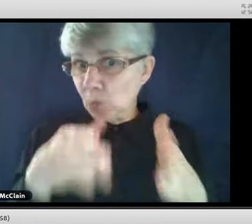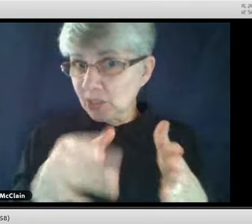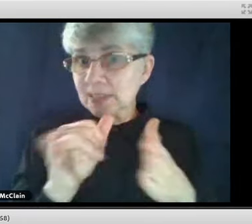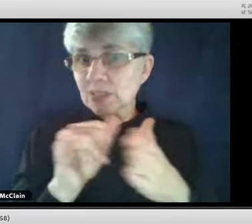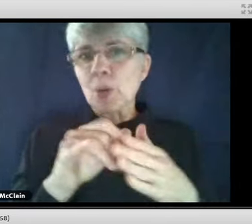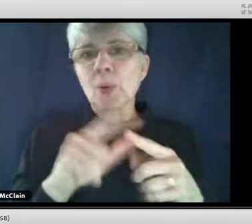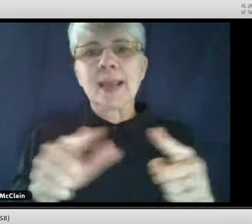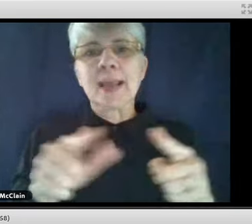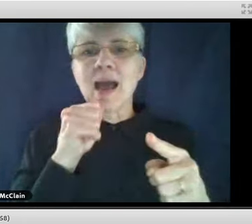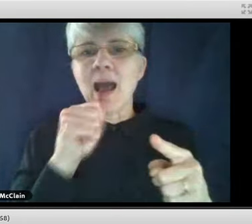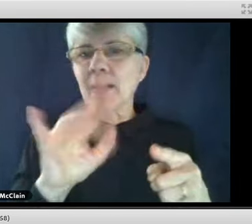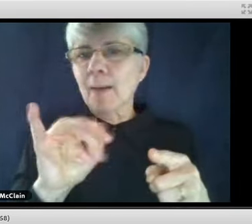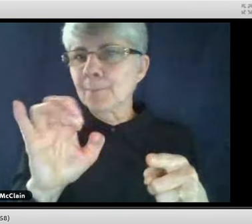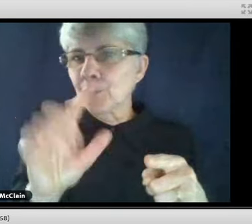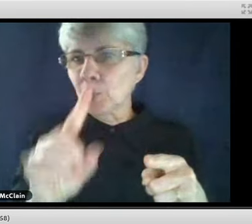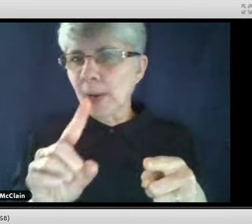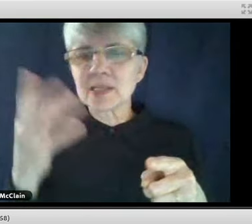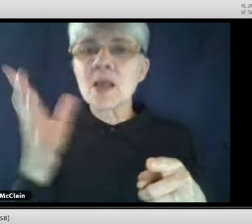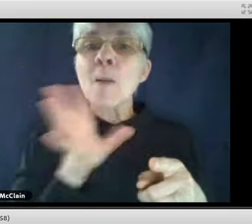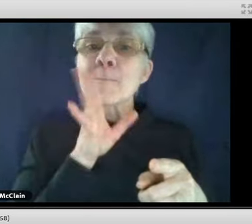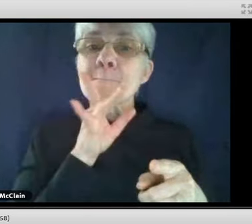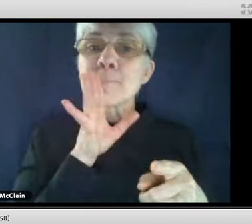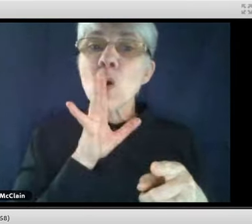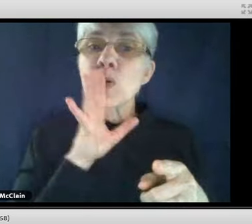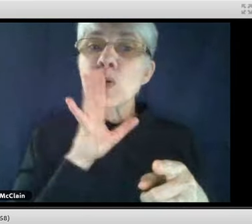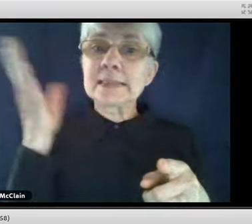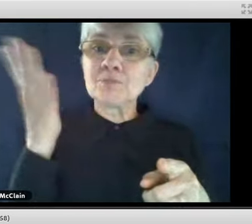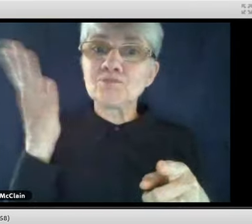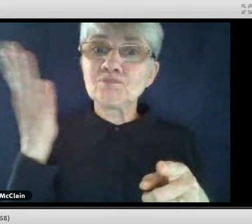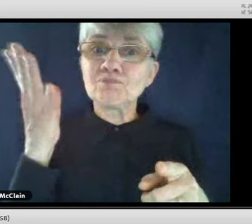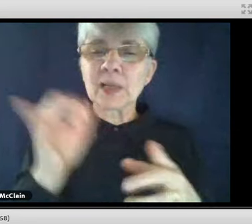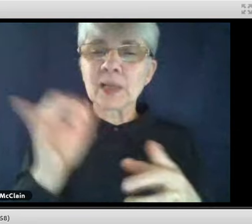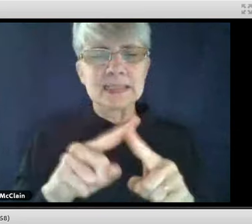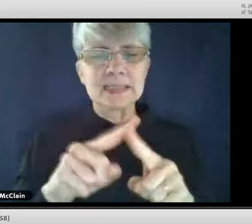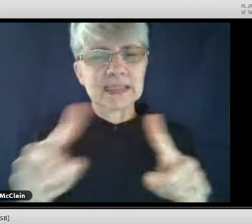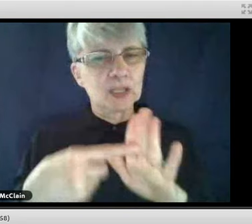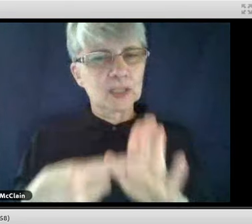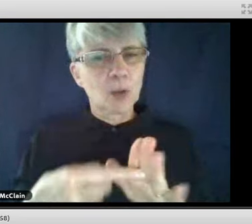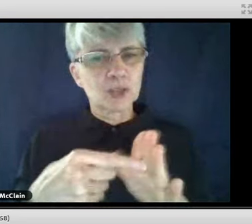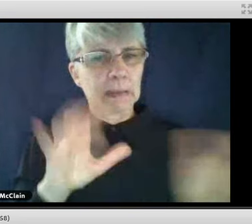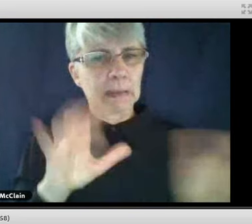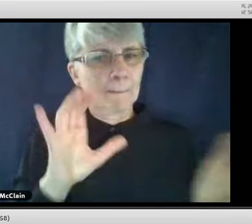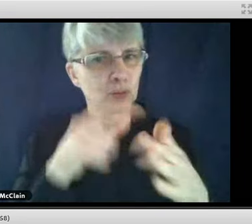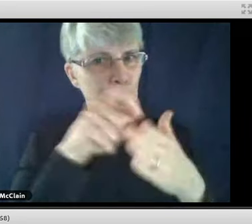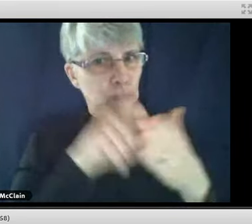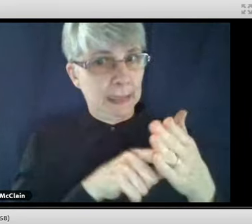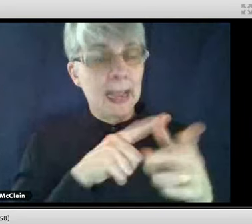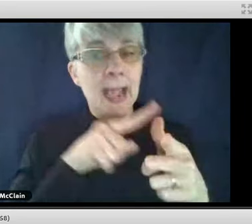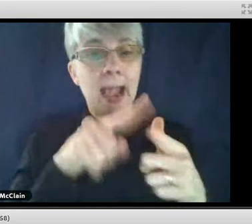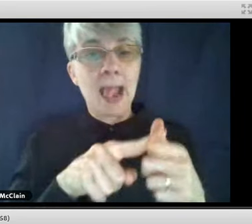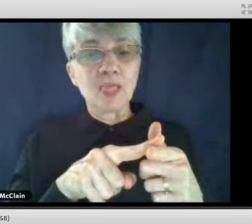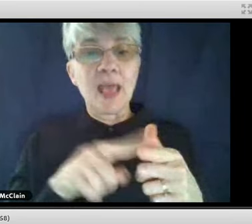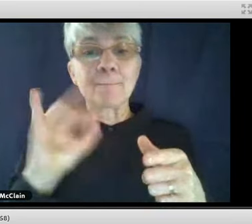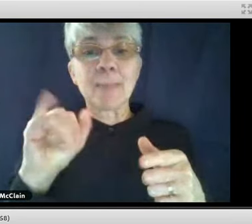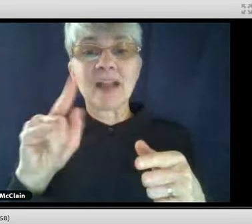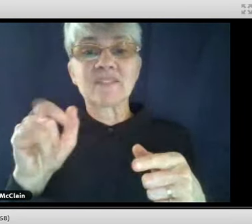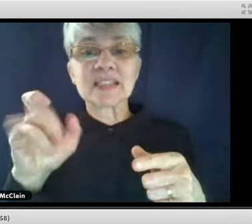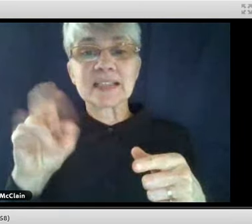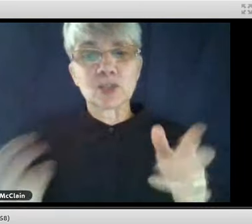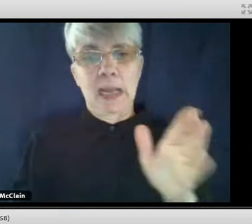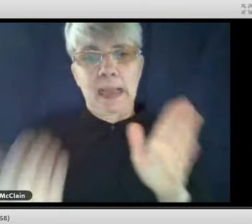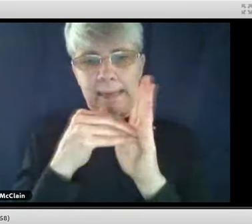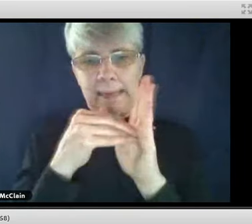an unabridged, spoken aloud version. So that's a different expression than the written form. And then the manifestation, once